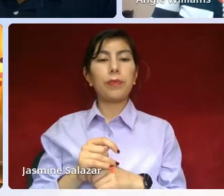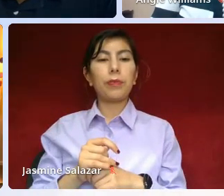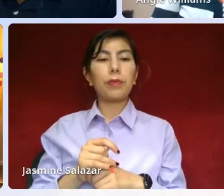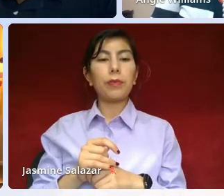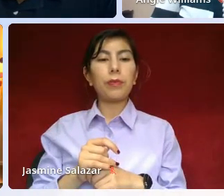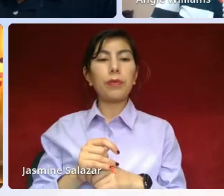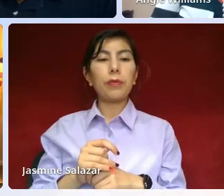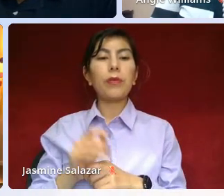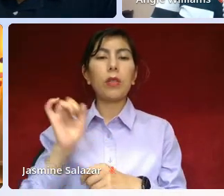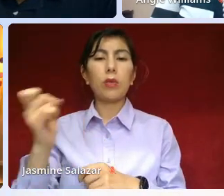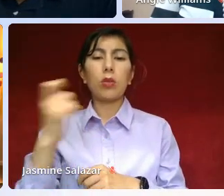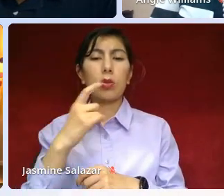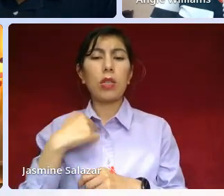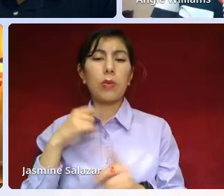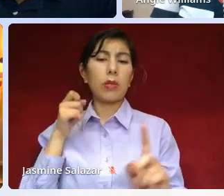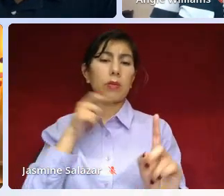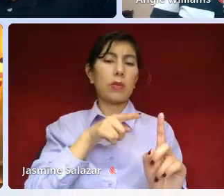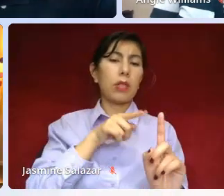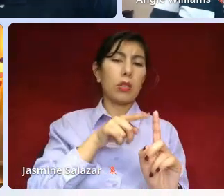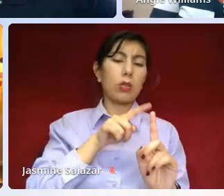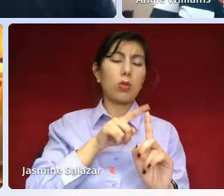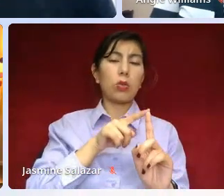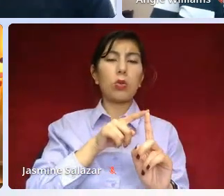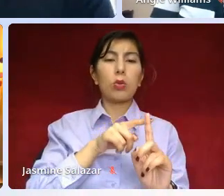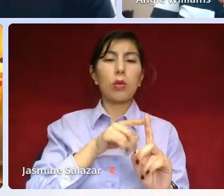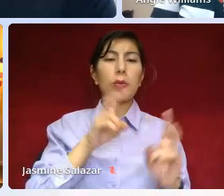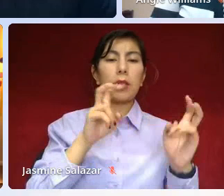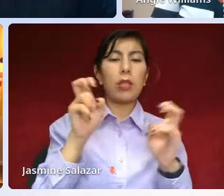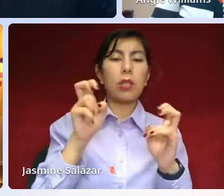was going to come back to around the issue of